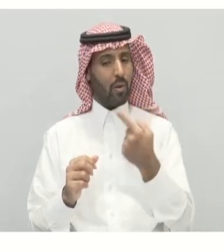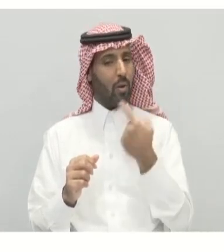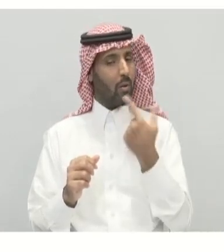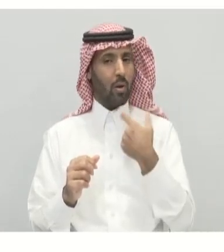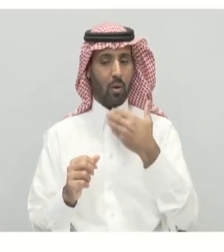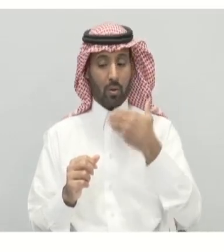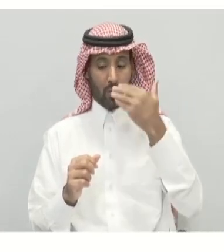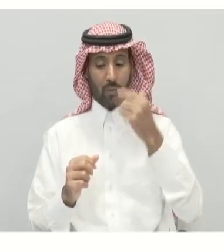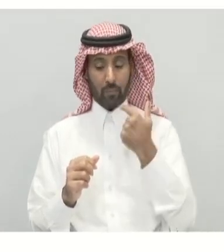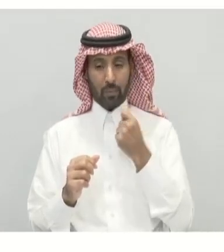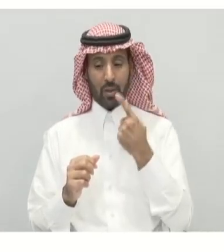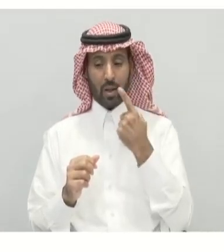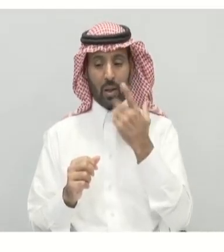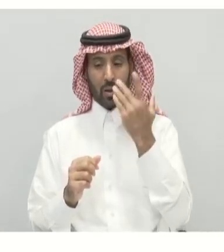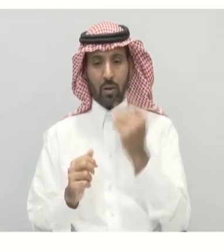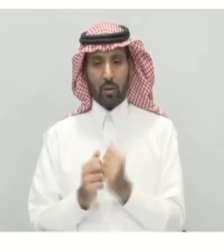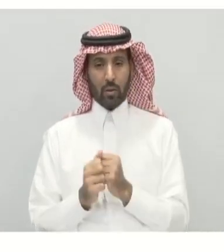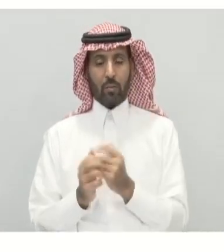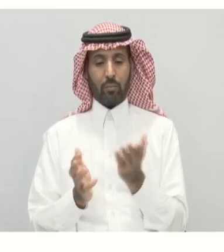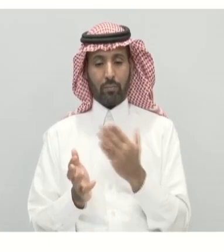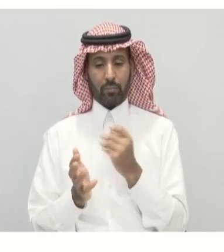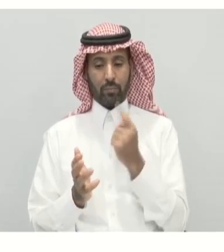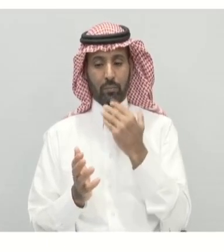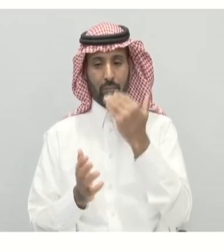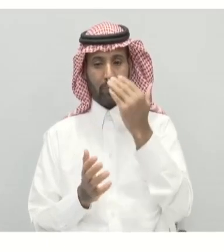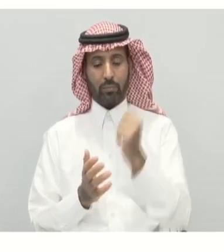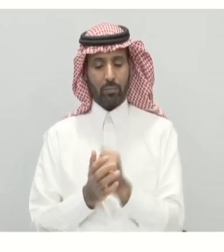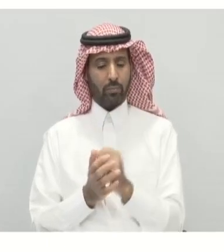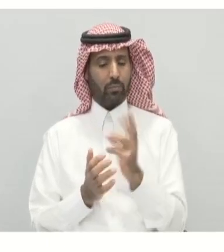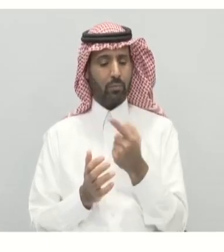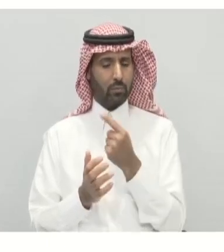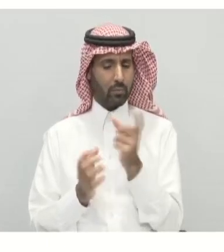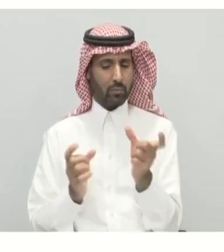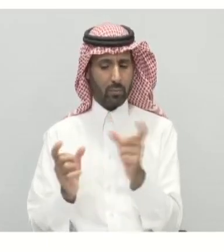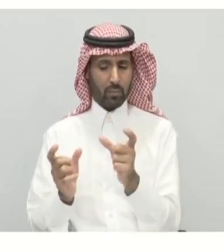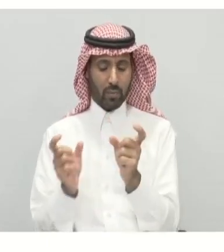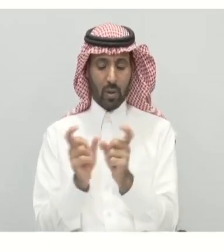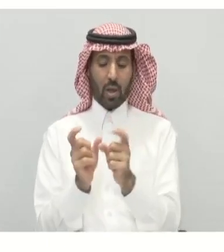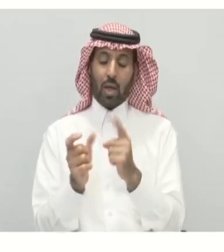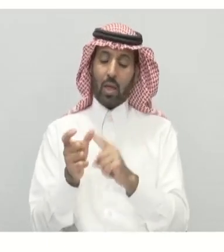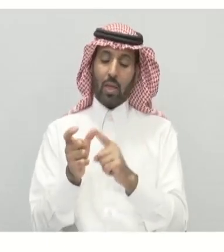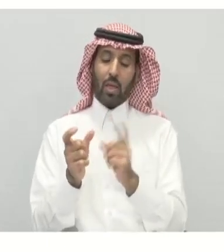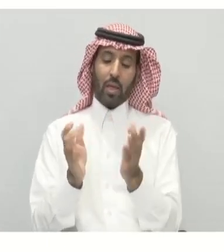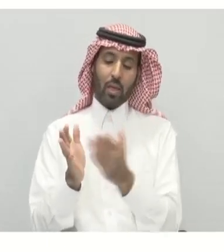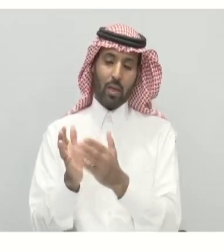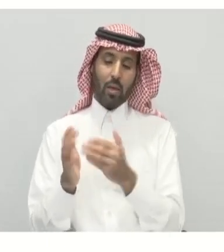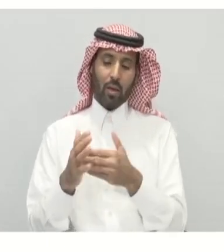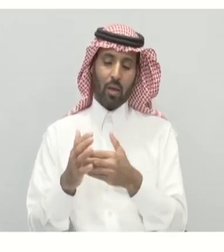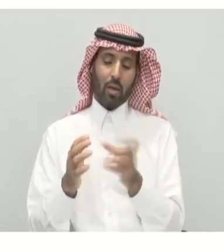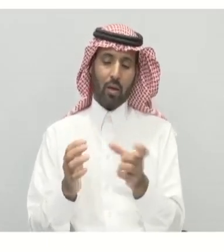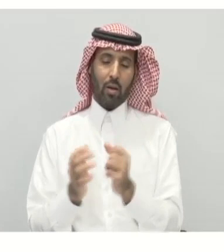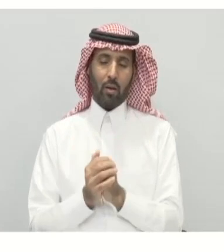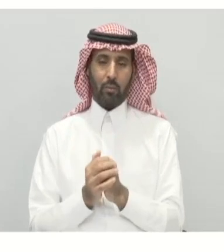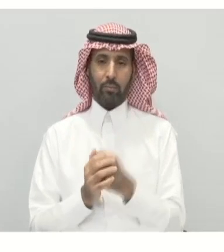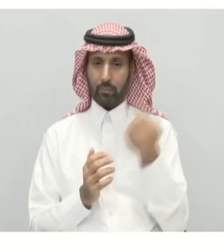higher, will be stressed? We will stress the particles, which are the up, over, and out.